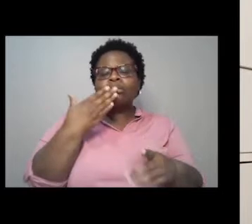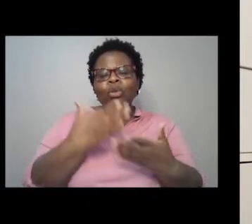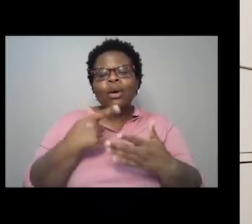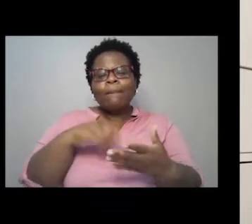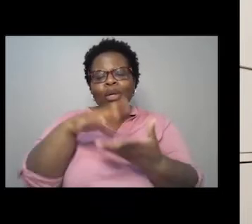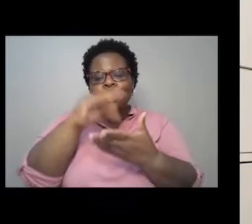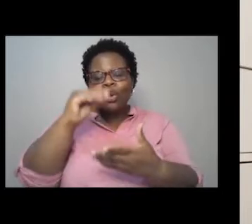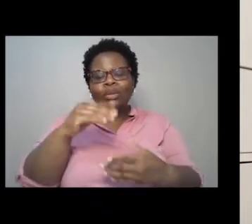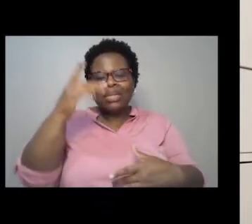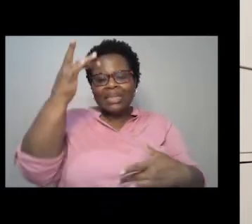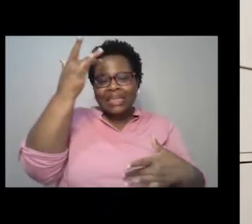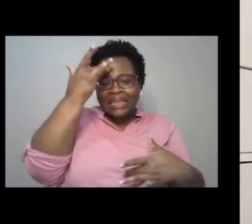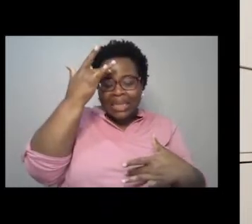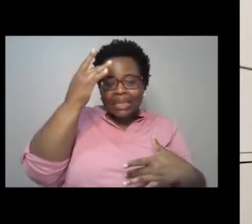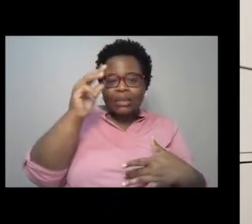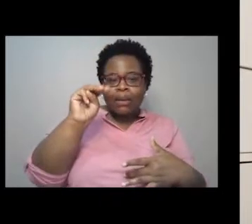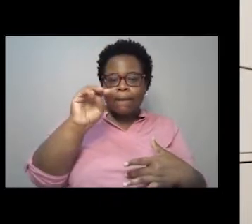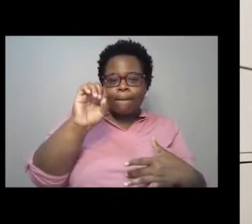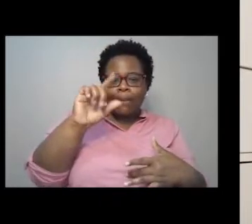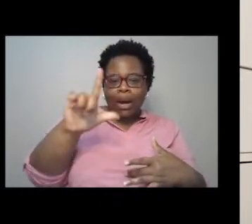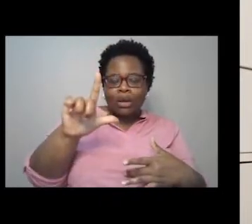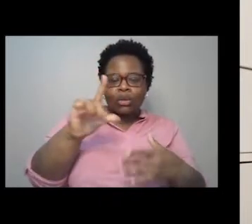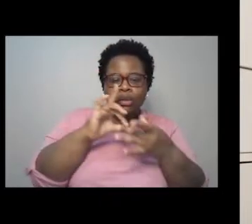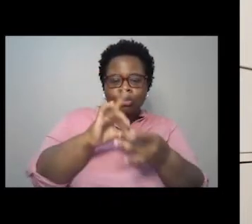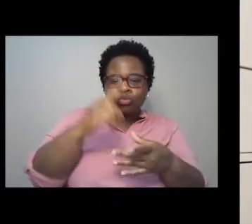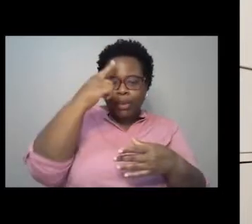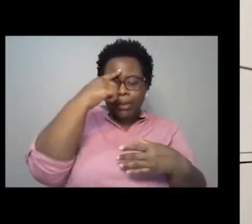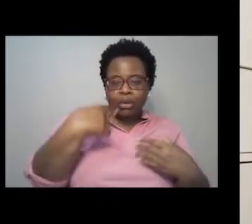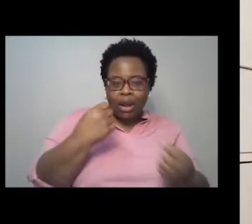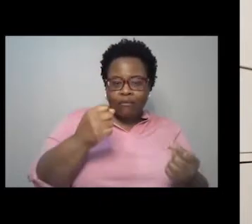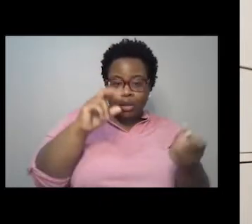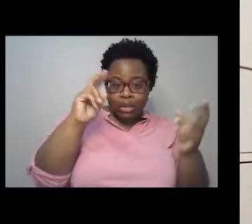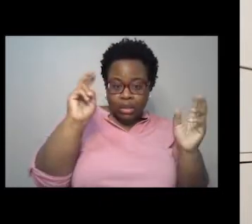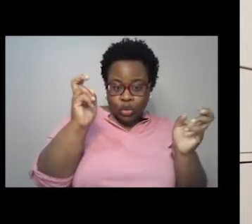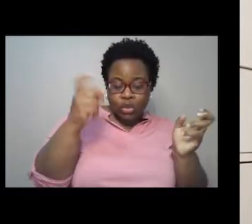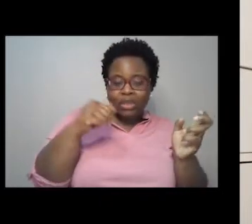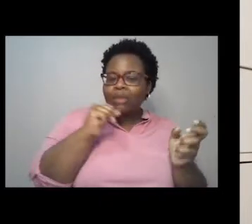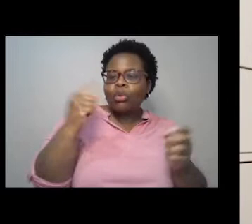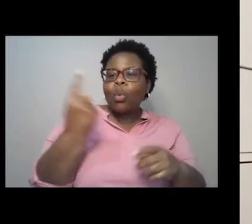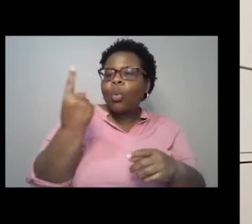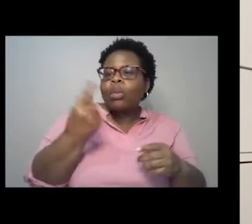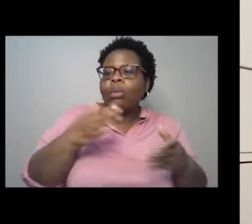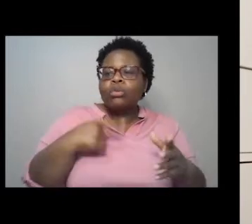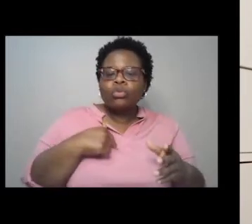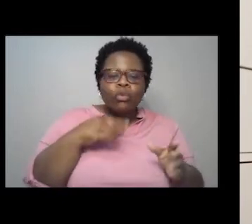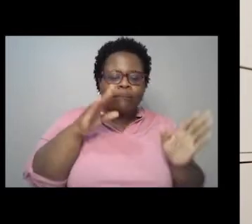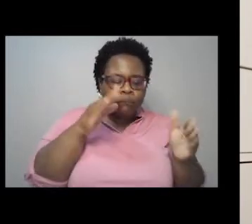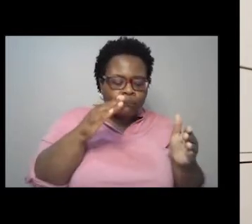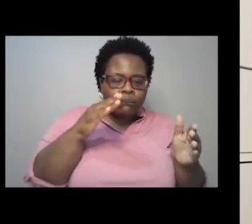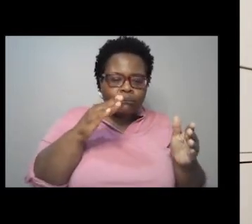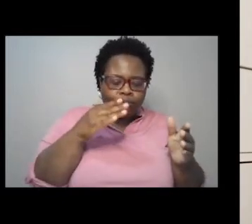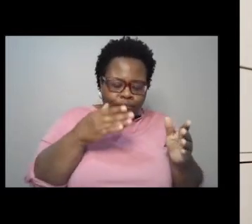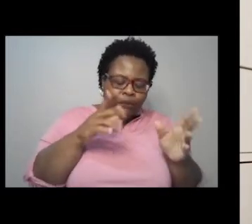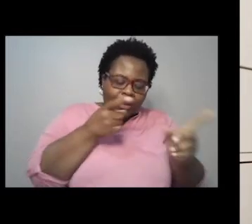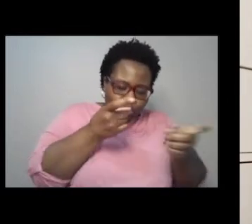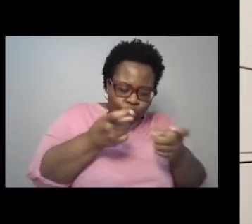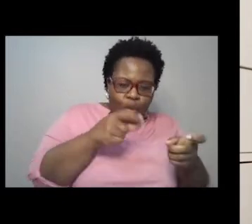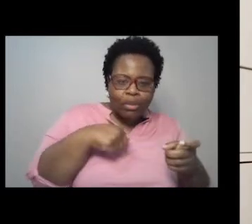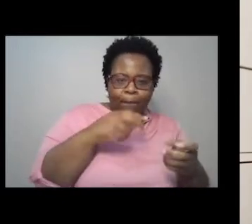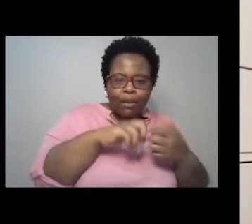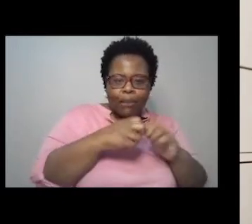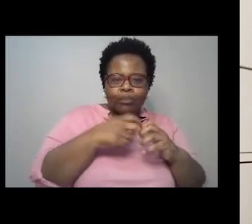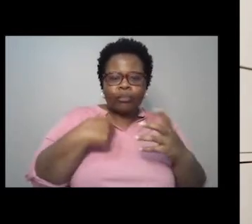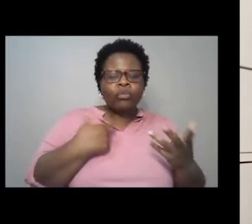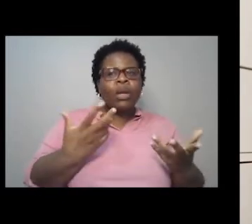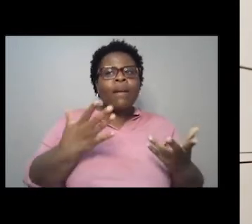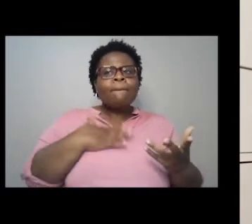the disease model of mental health issues isn't the only way to understand and look at these problems. When I think about my